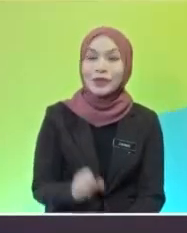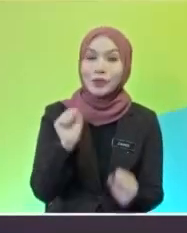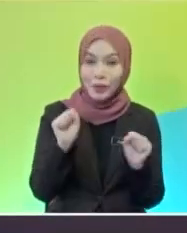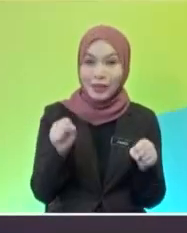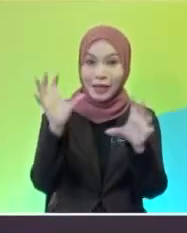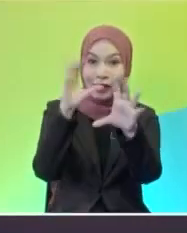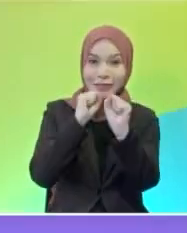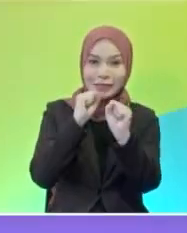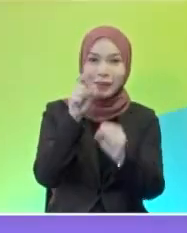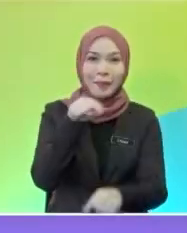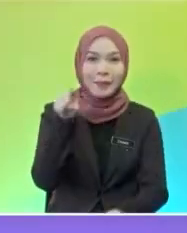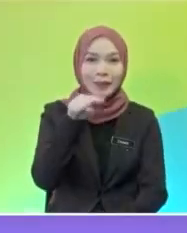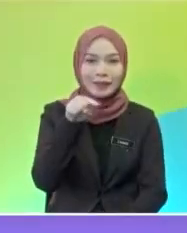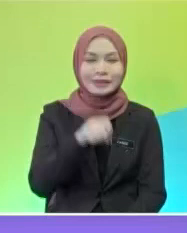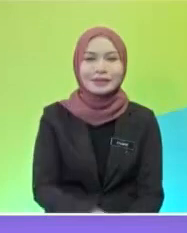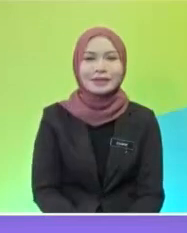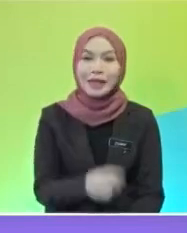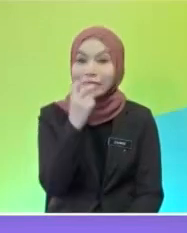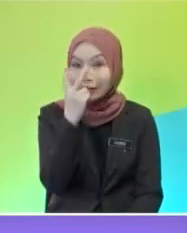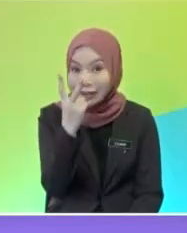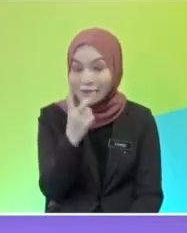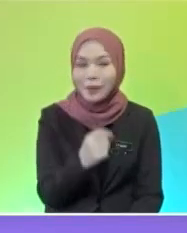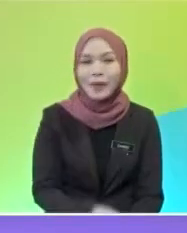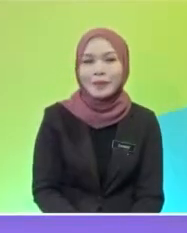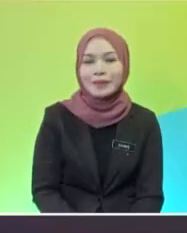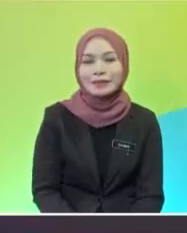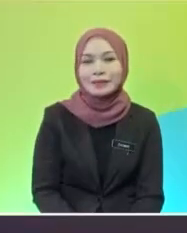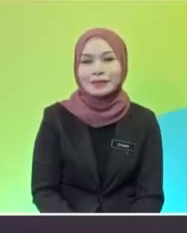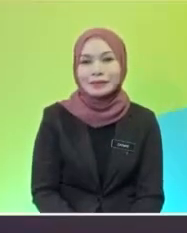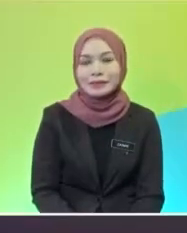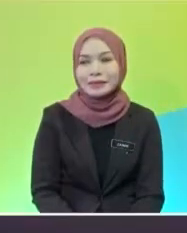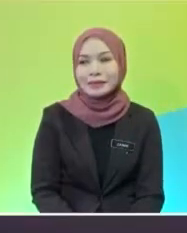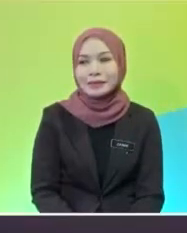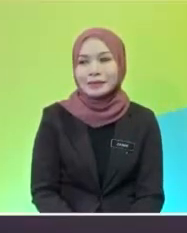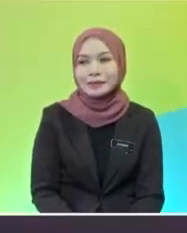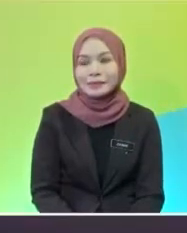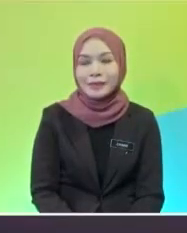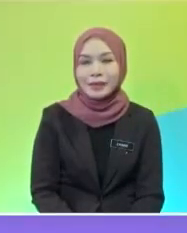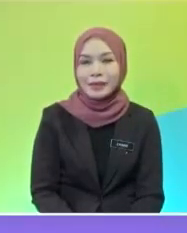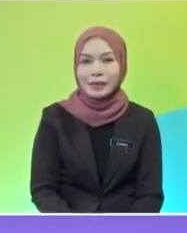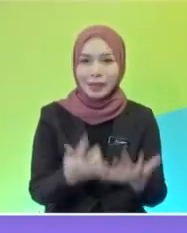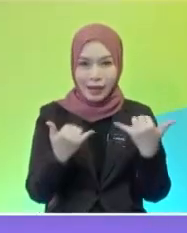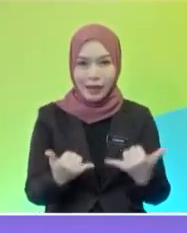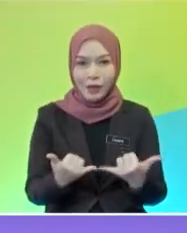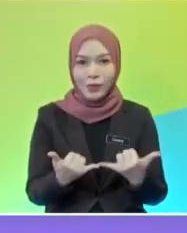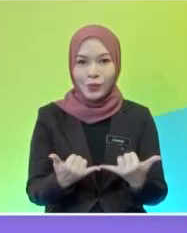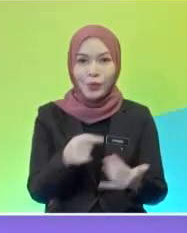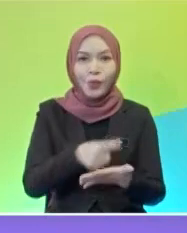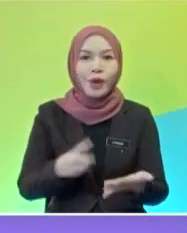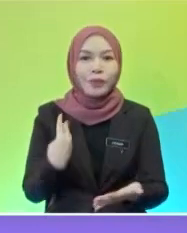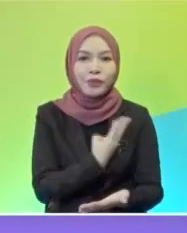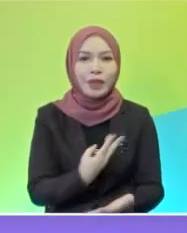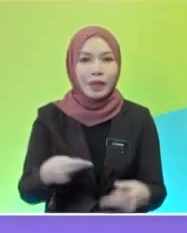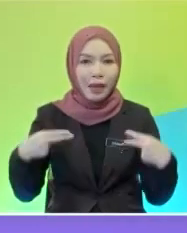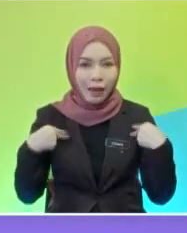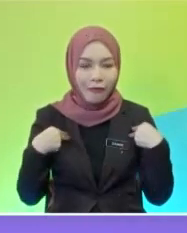know the bubble is circle. Right, next shape. Okay, next one. Okay, what do we have here? Okay. This